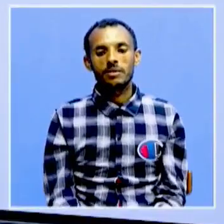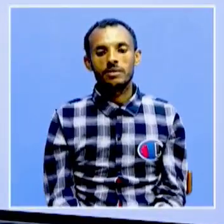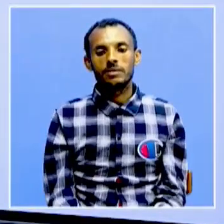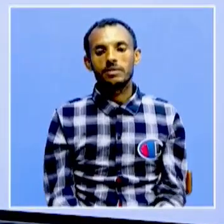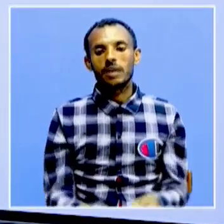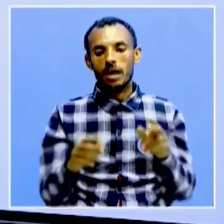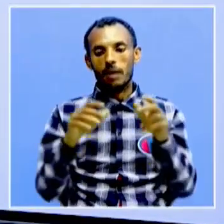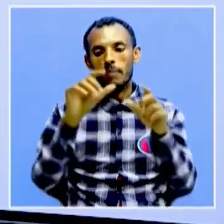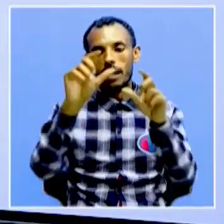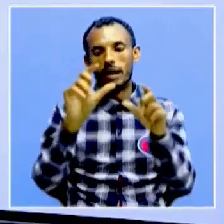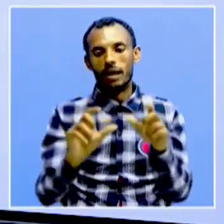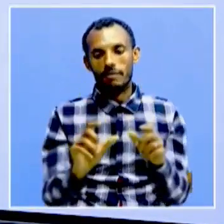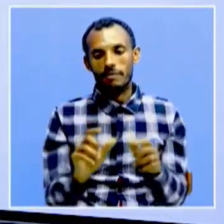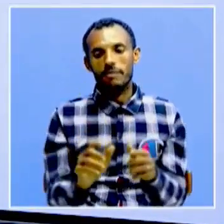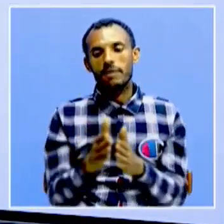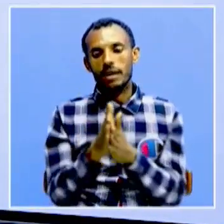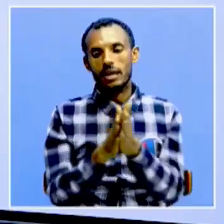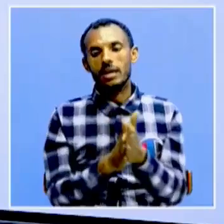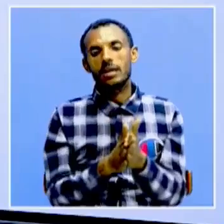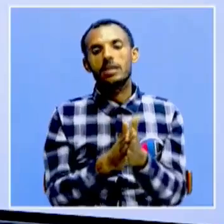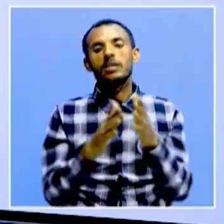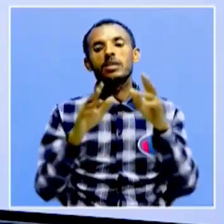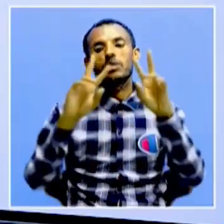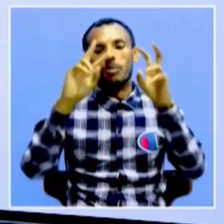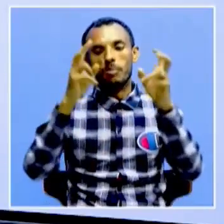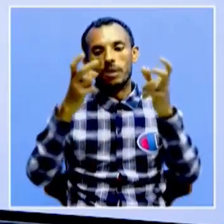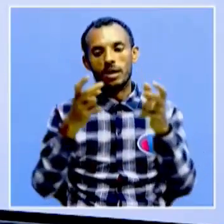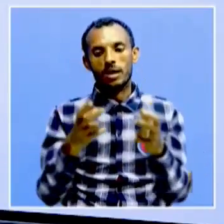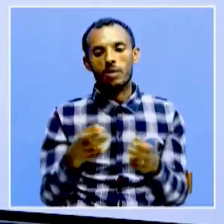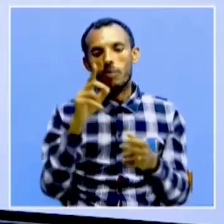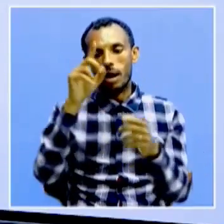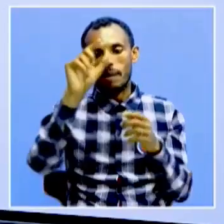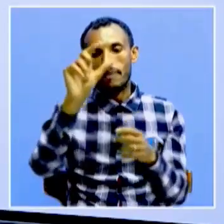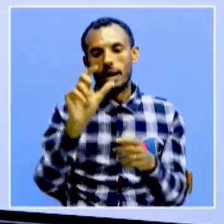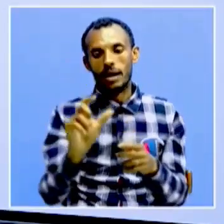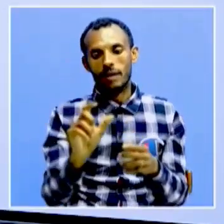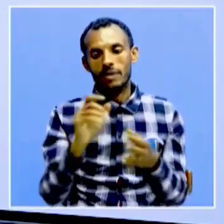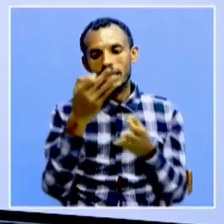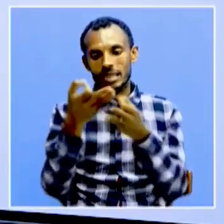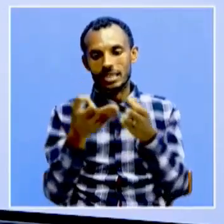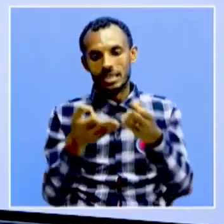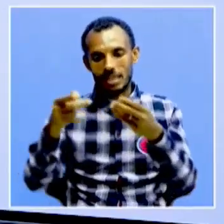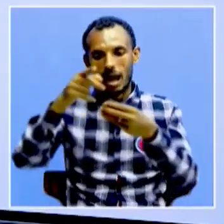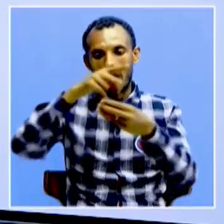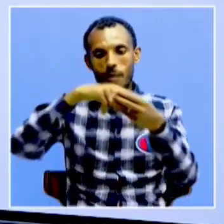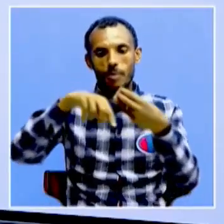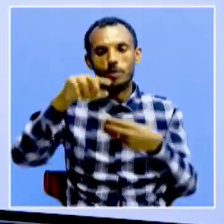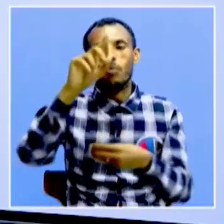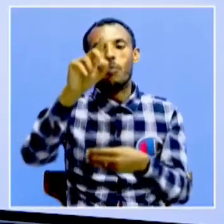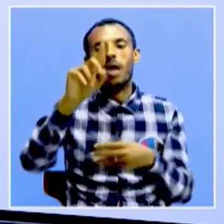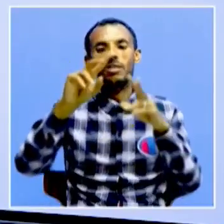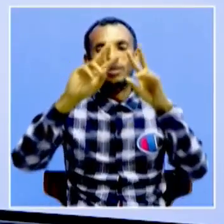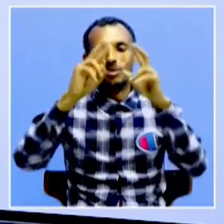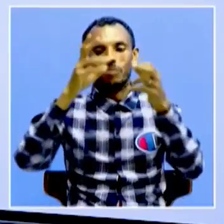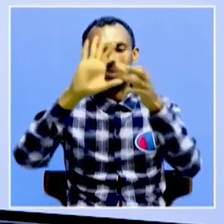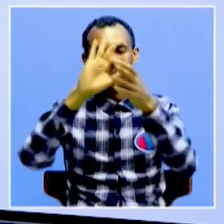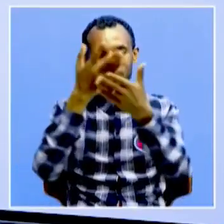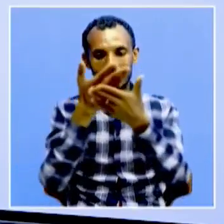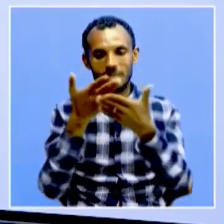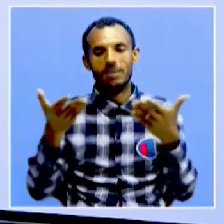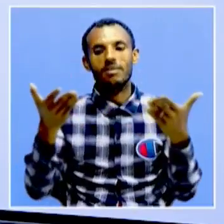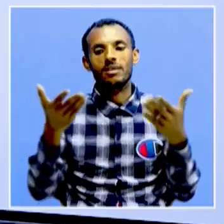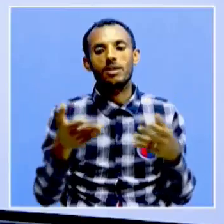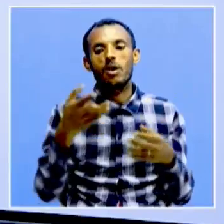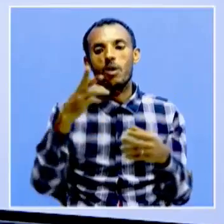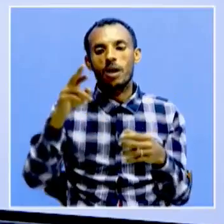A paragraph needs what? A topic. For example, one paragraph discusses about one topic sentence, all right?